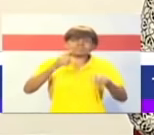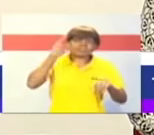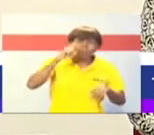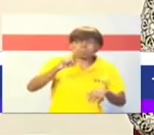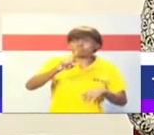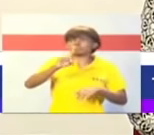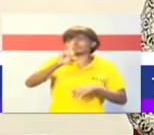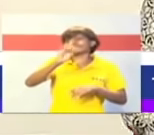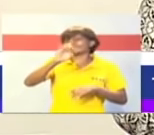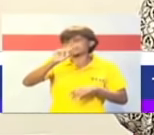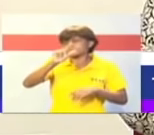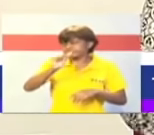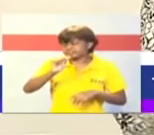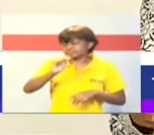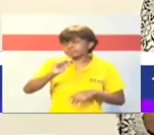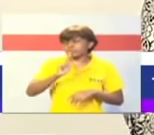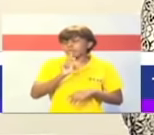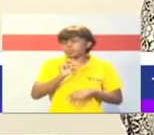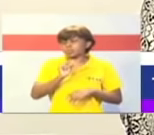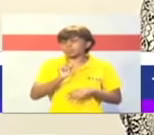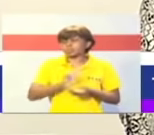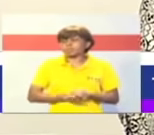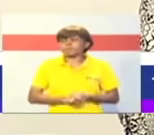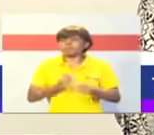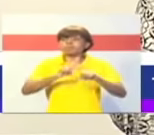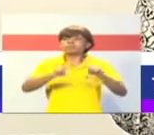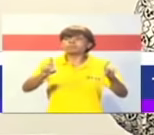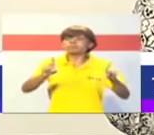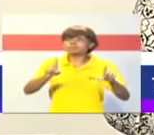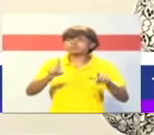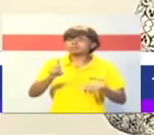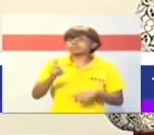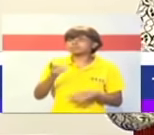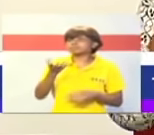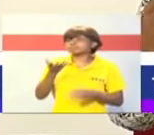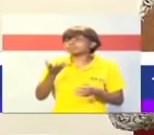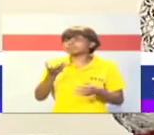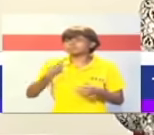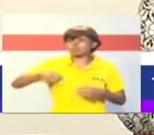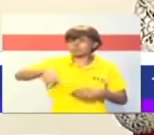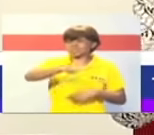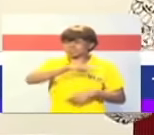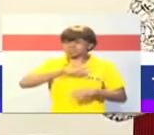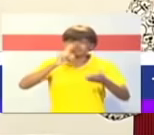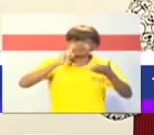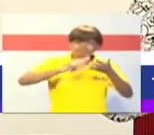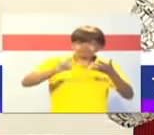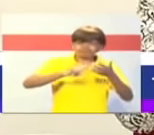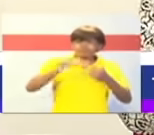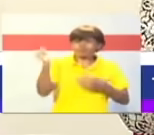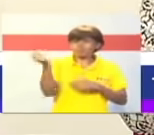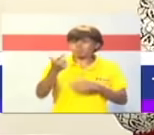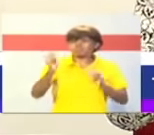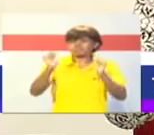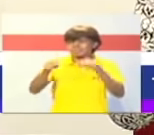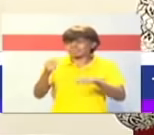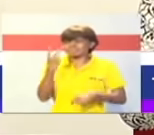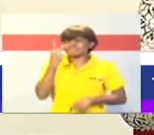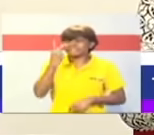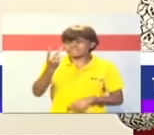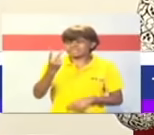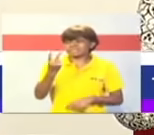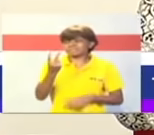genome sequencing allows you to identify any variant, okay? So we have seen, and remember the